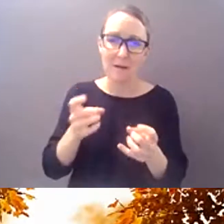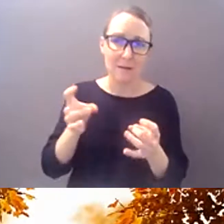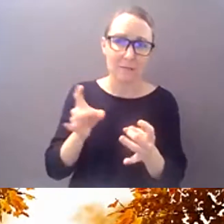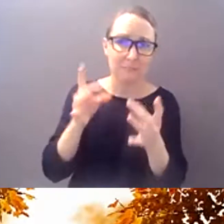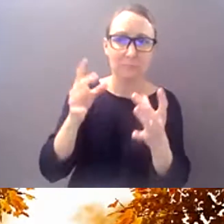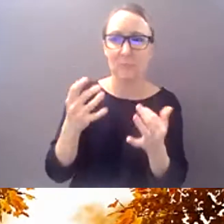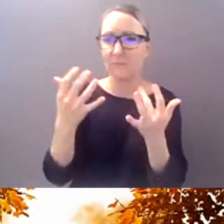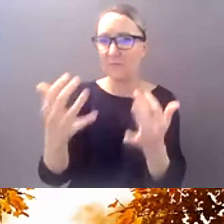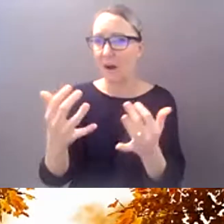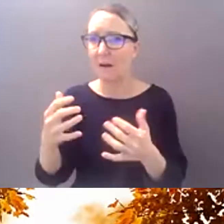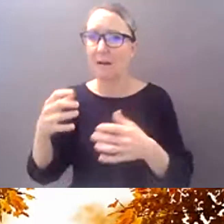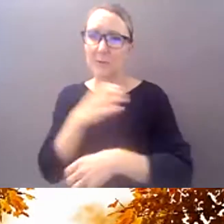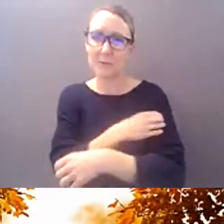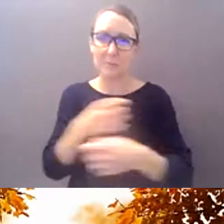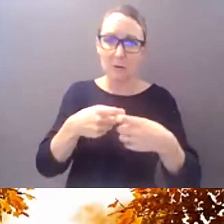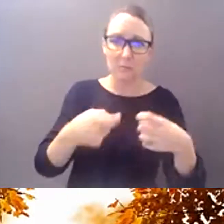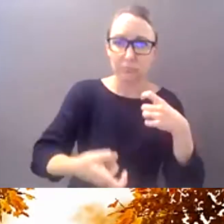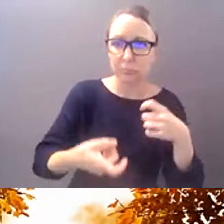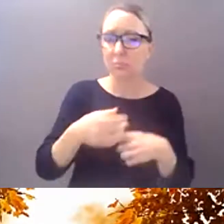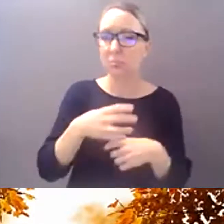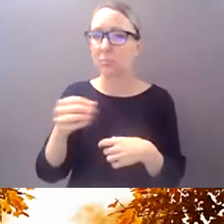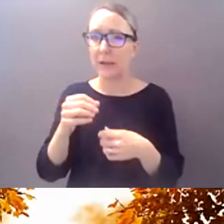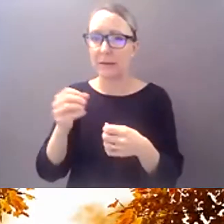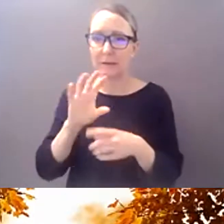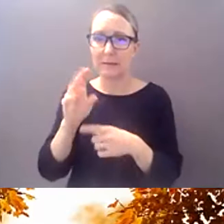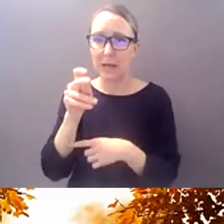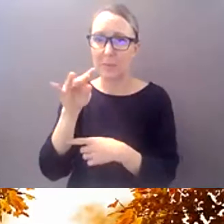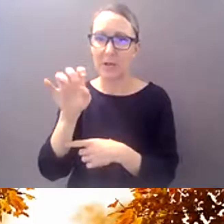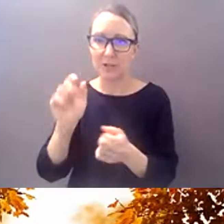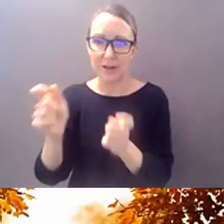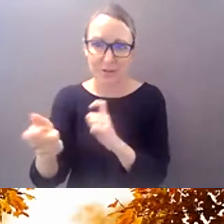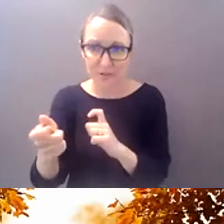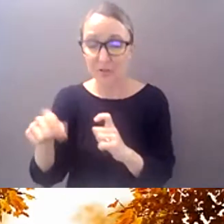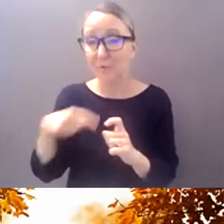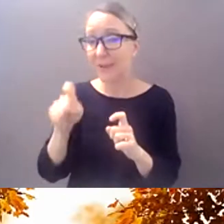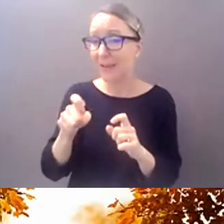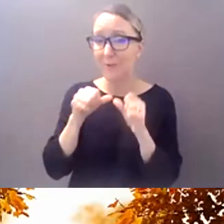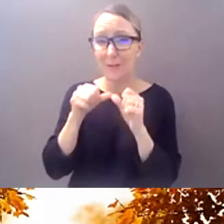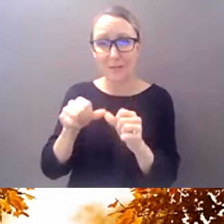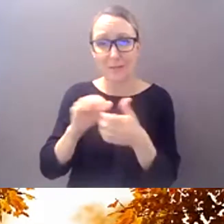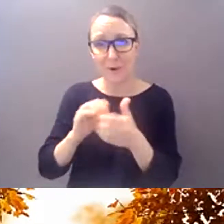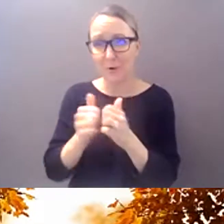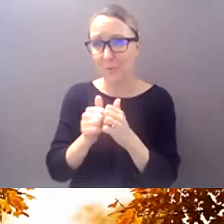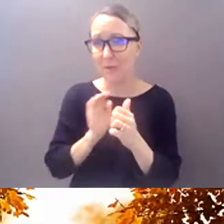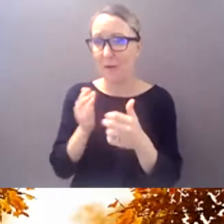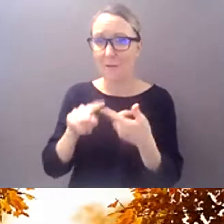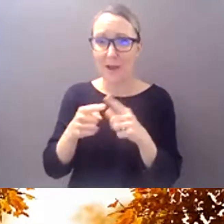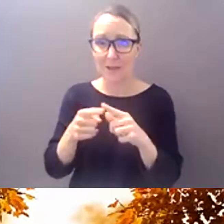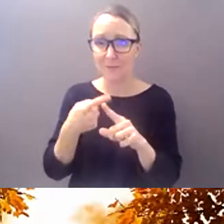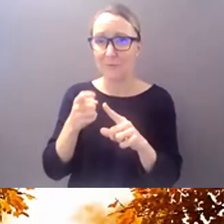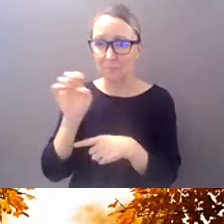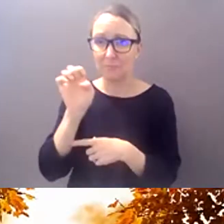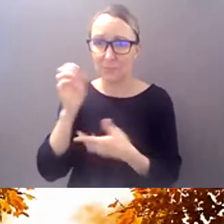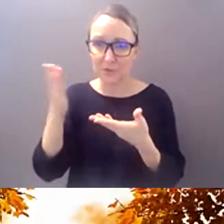shutoffs. We need to closely and continuously partner with our friends in emergency services to ensure that we're